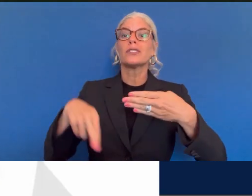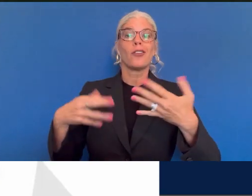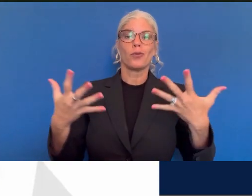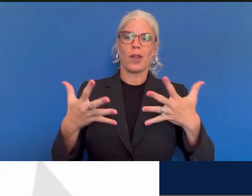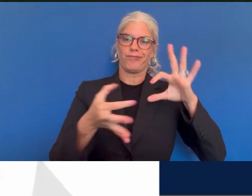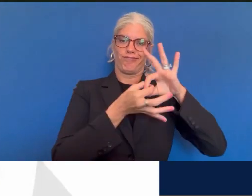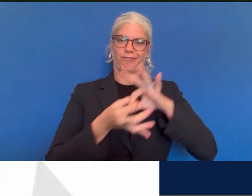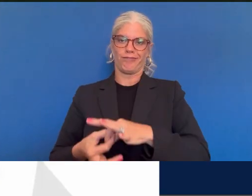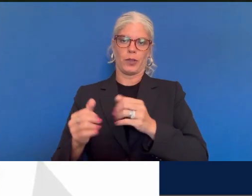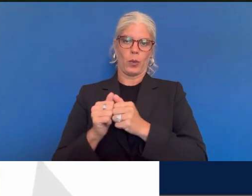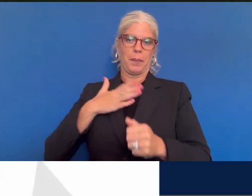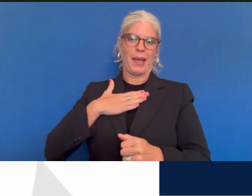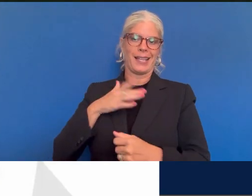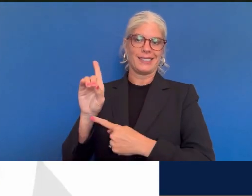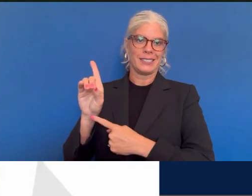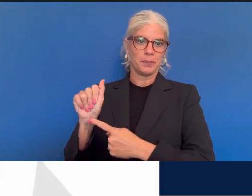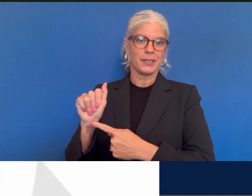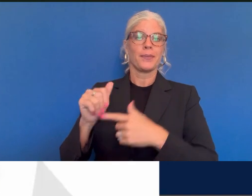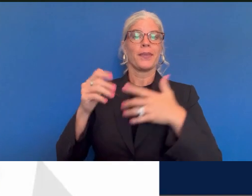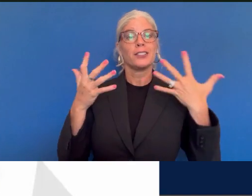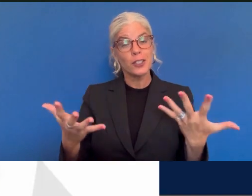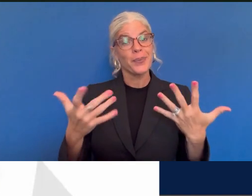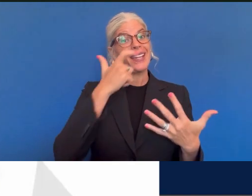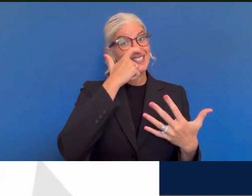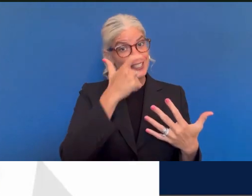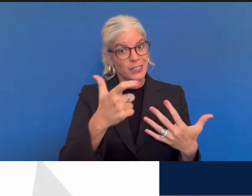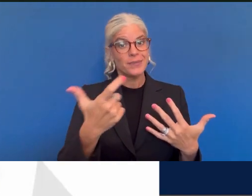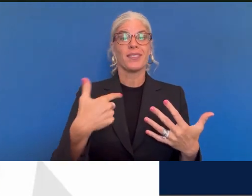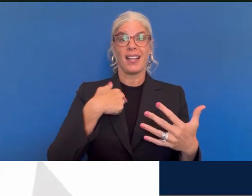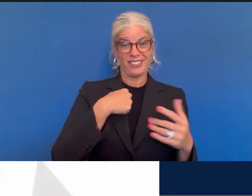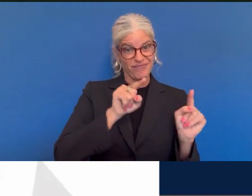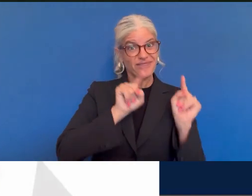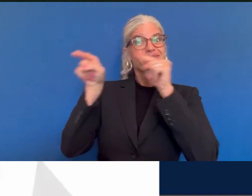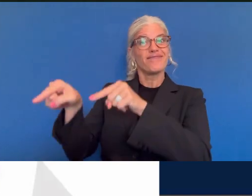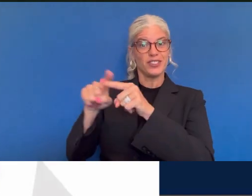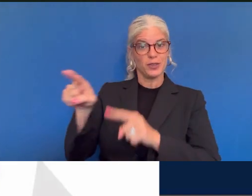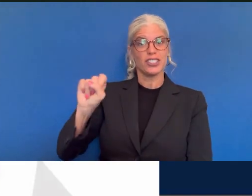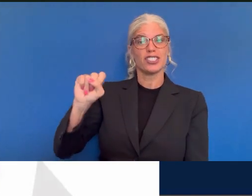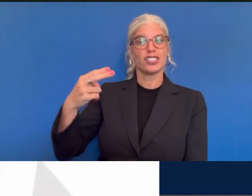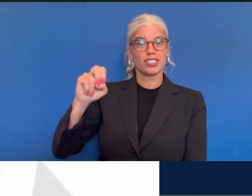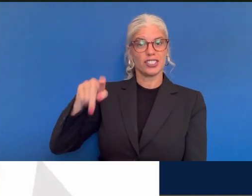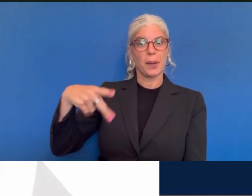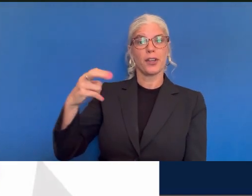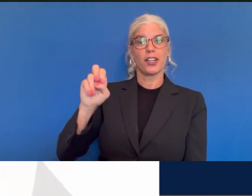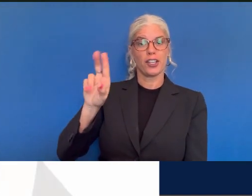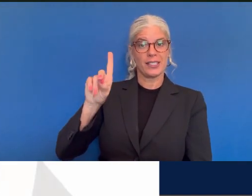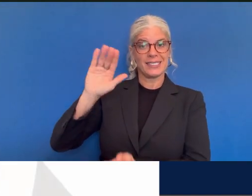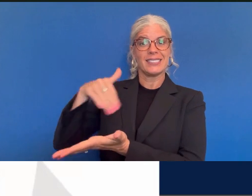are a result of things that are corresponding to my disability.